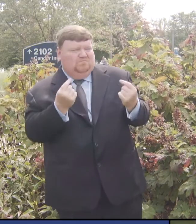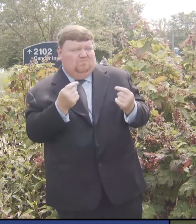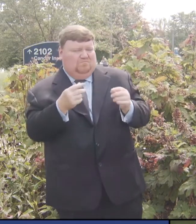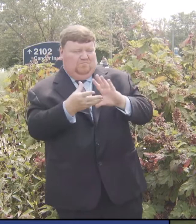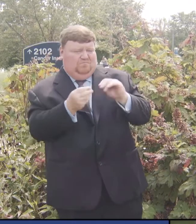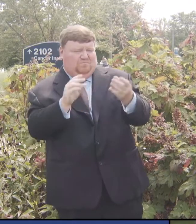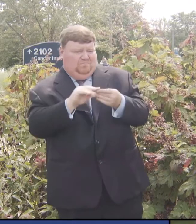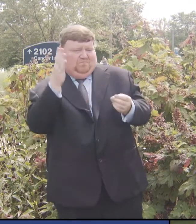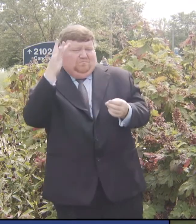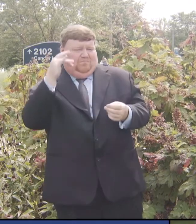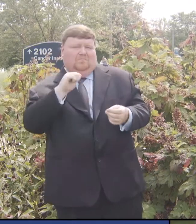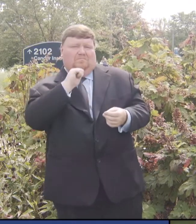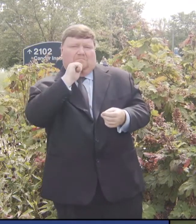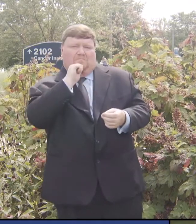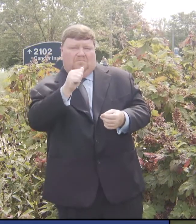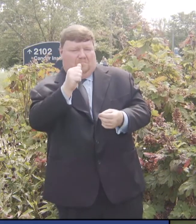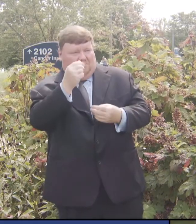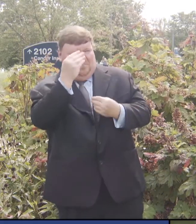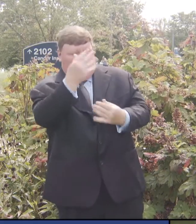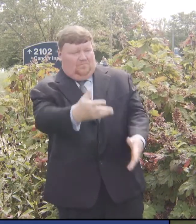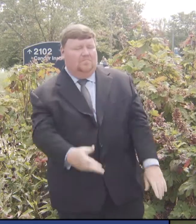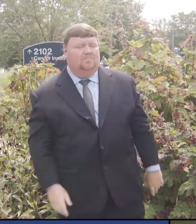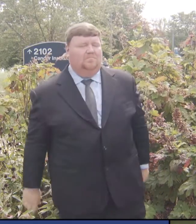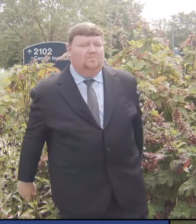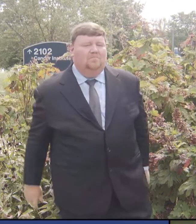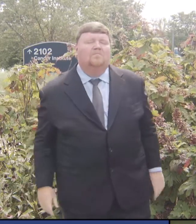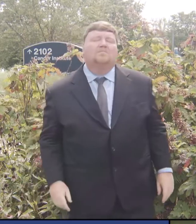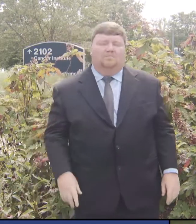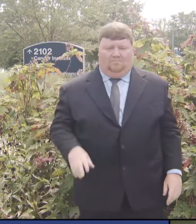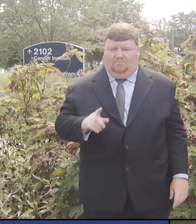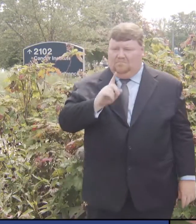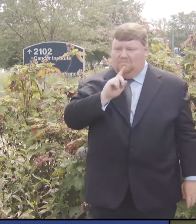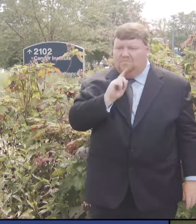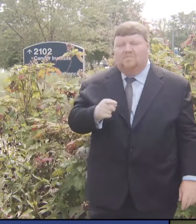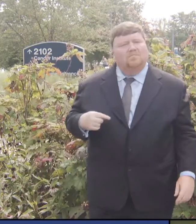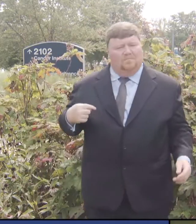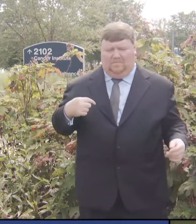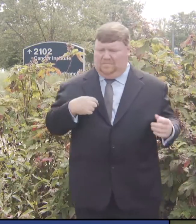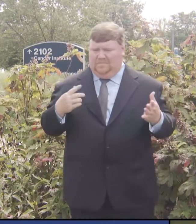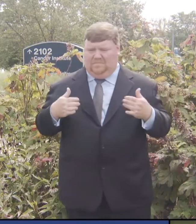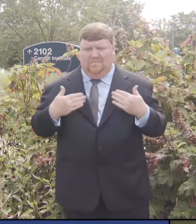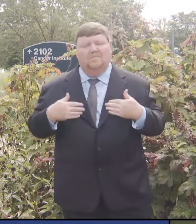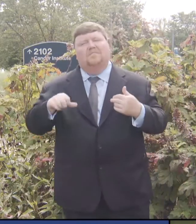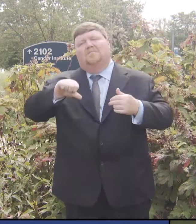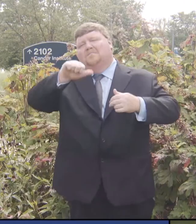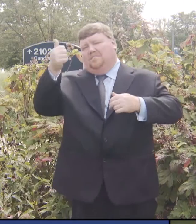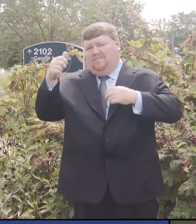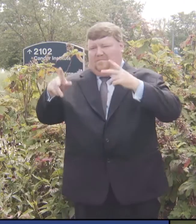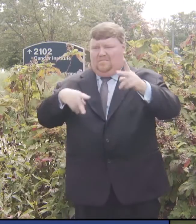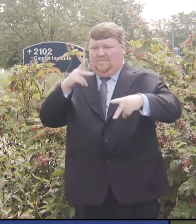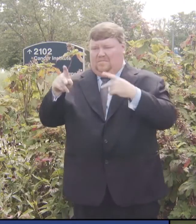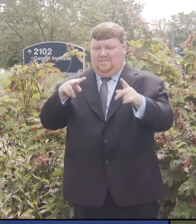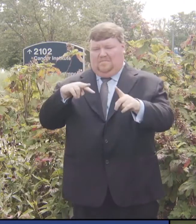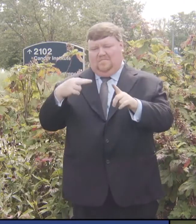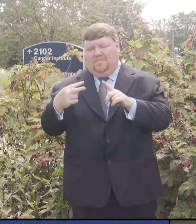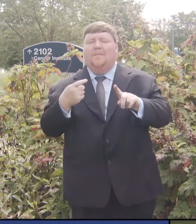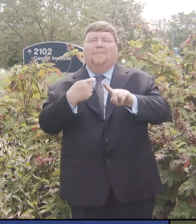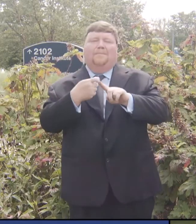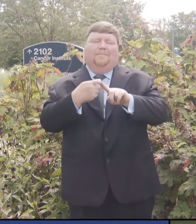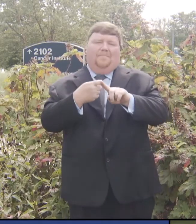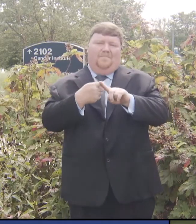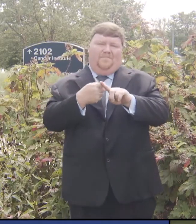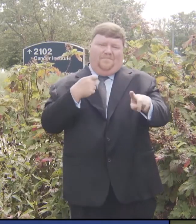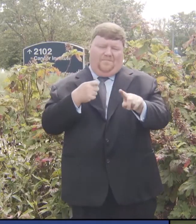there, and why are some not participating? Sure. So, and again, I'm happy to have others speak from the clinical perspective, but I think from an operations